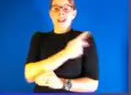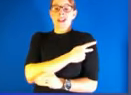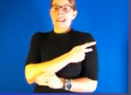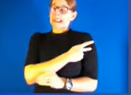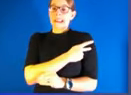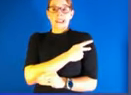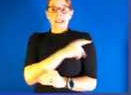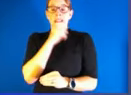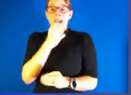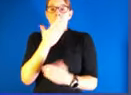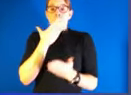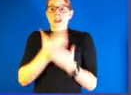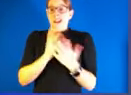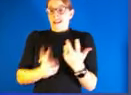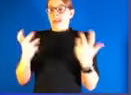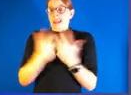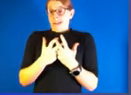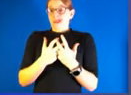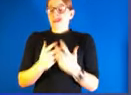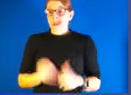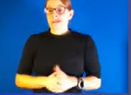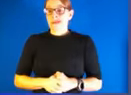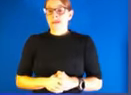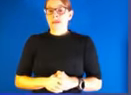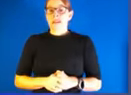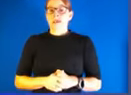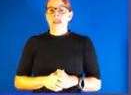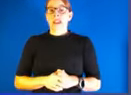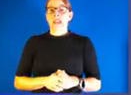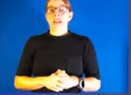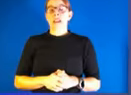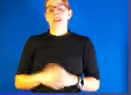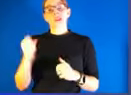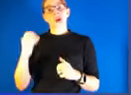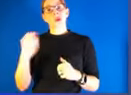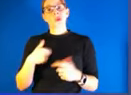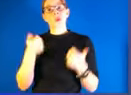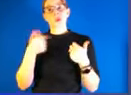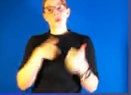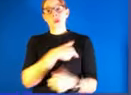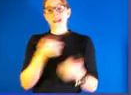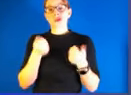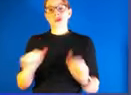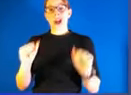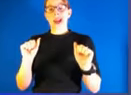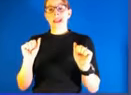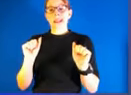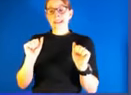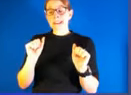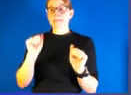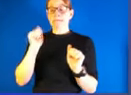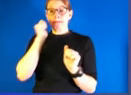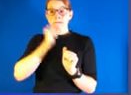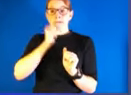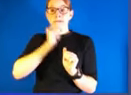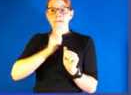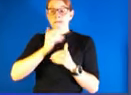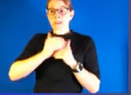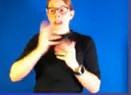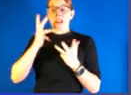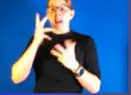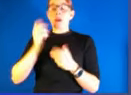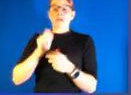for great days or easy days. So we're just trying to take it, really minute by minute. We'll get 15 of those patients